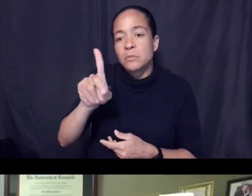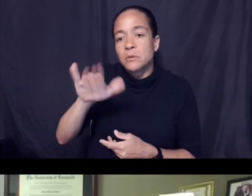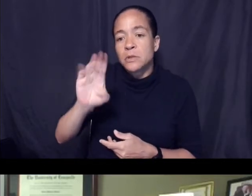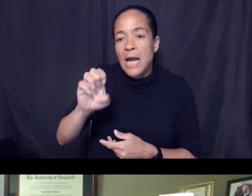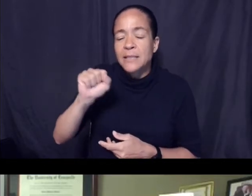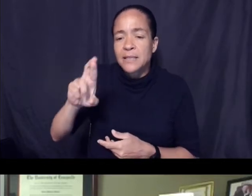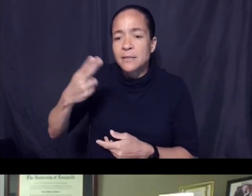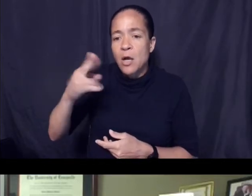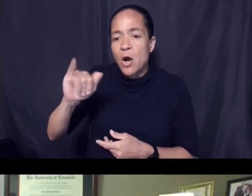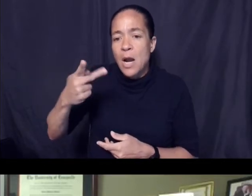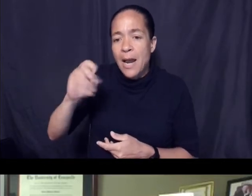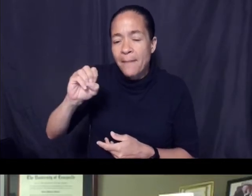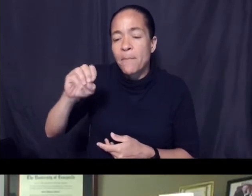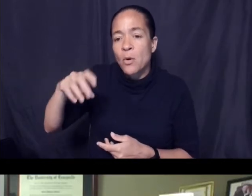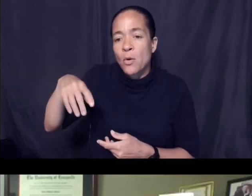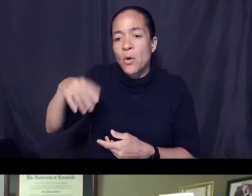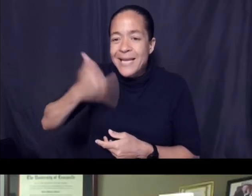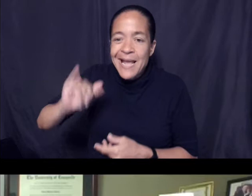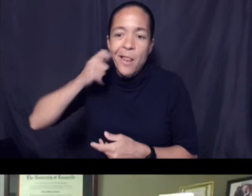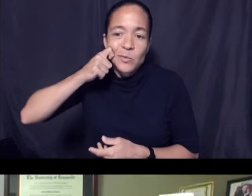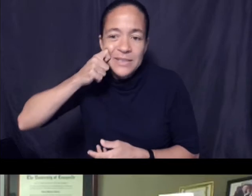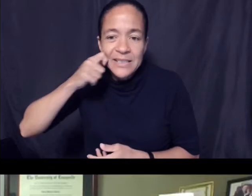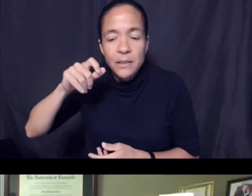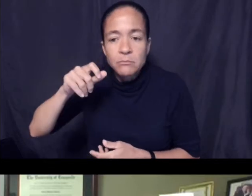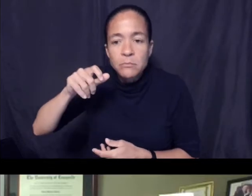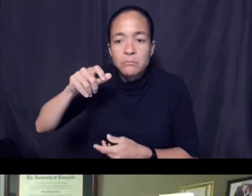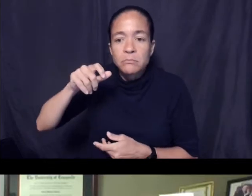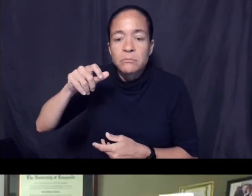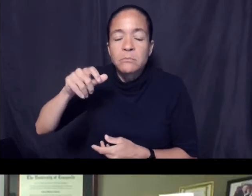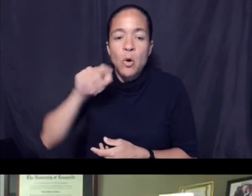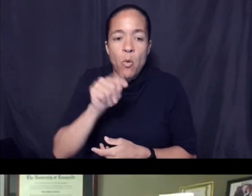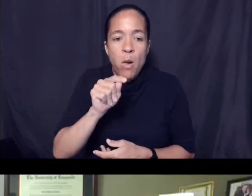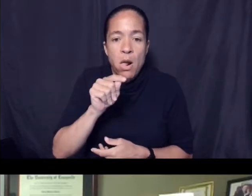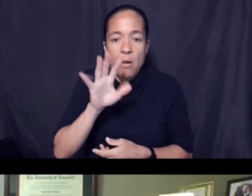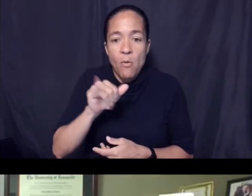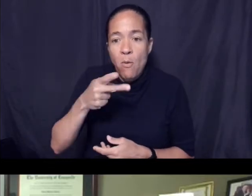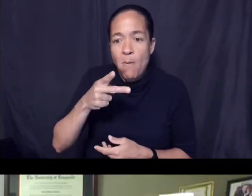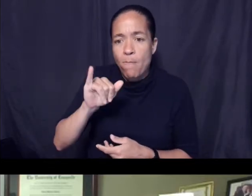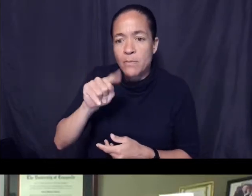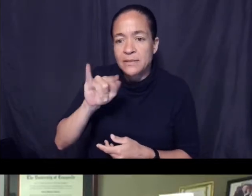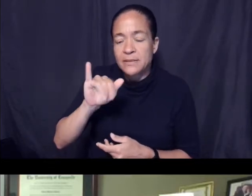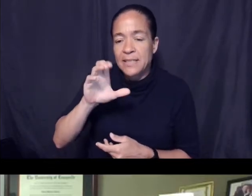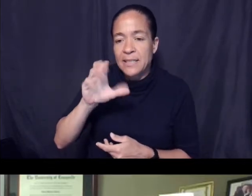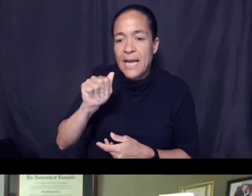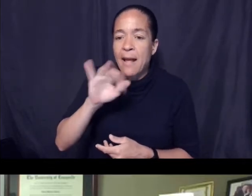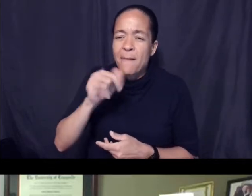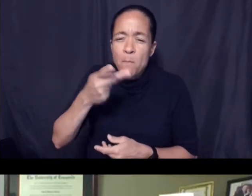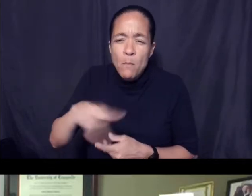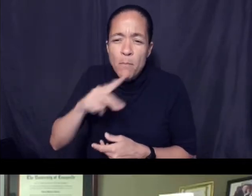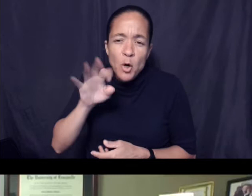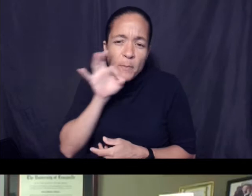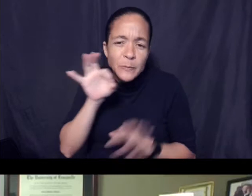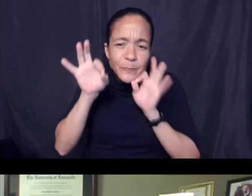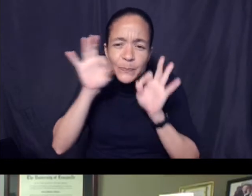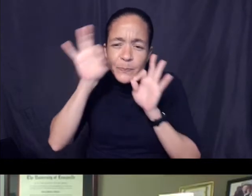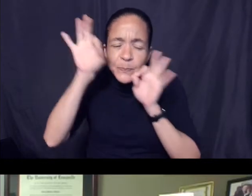as hyperbilirubinemia, yellow skin. The baby also has petechiae or purpura. These are purple spots that